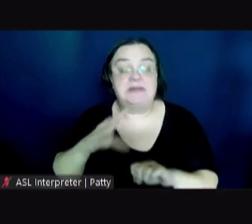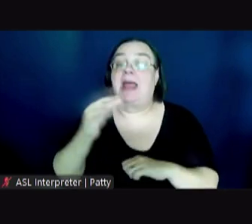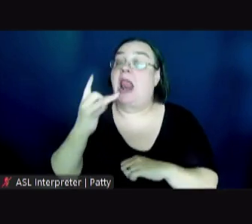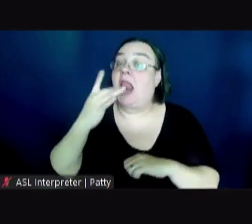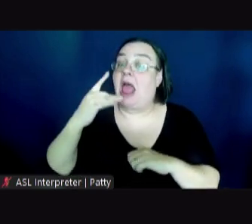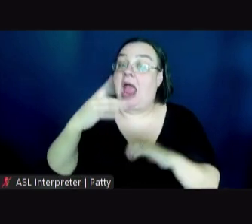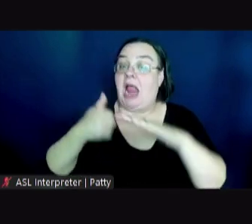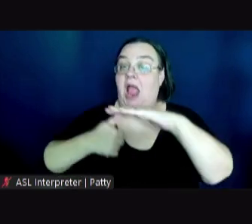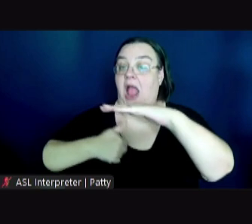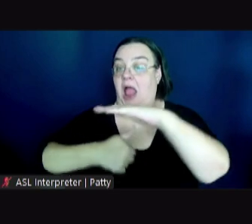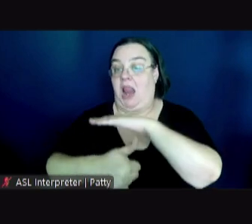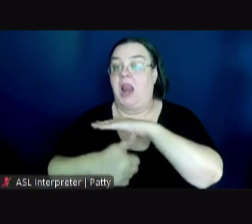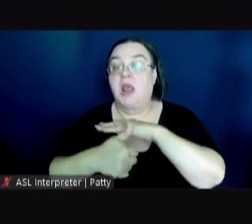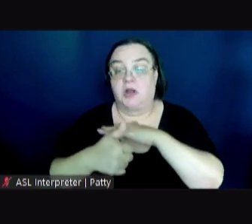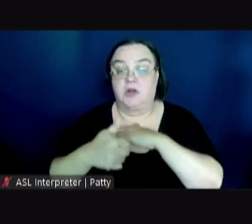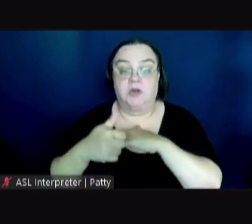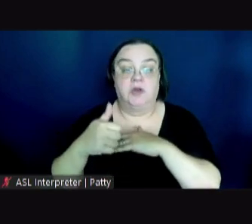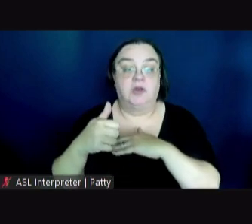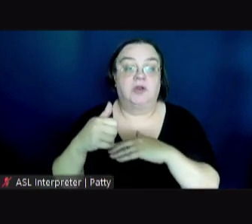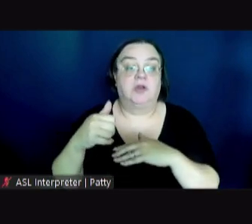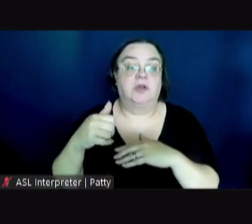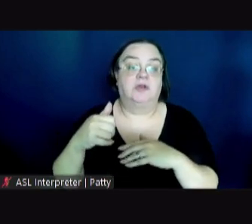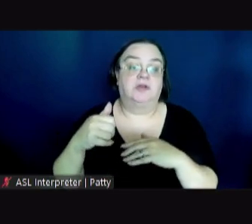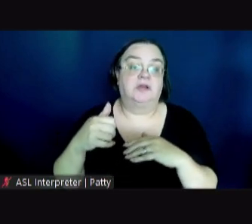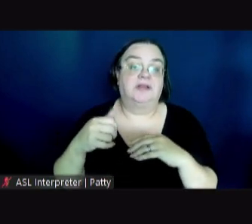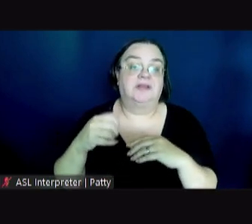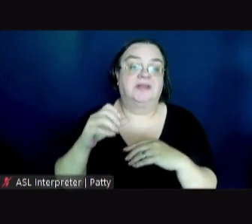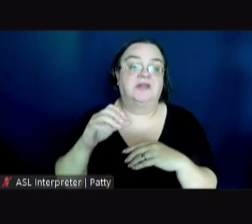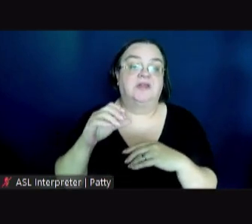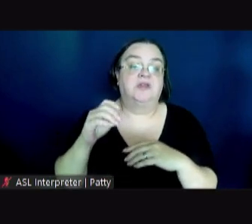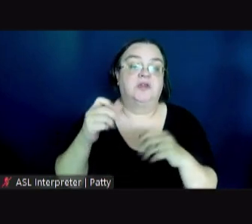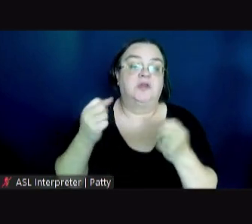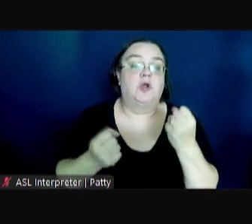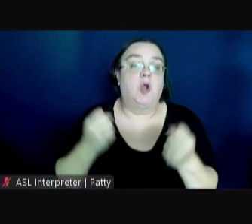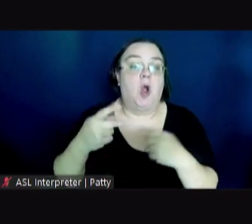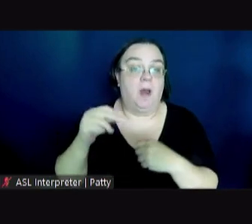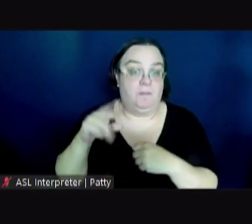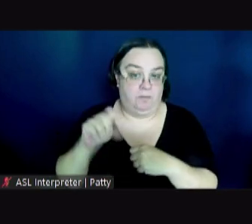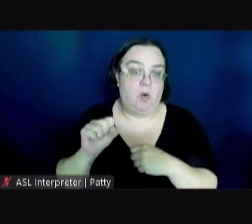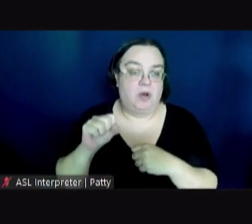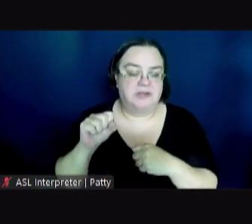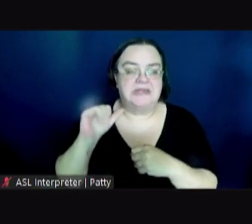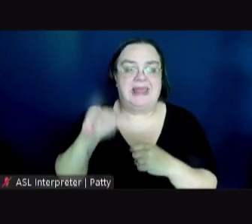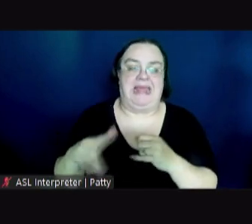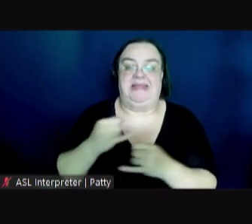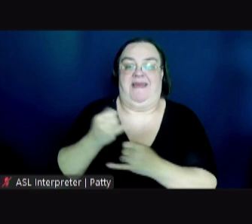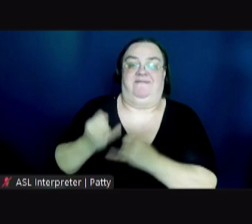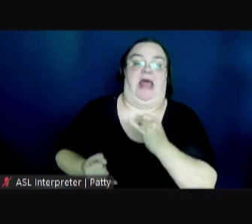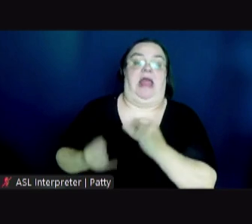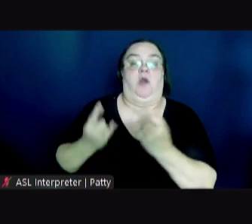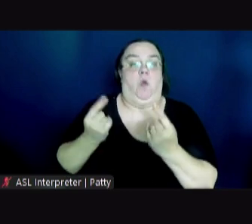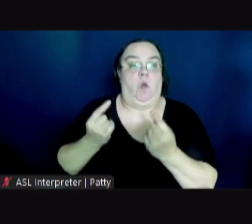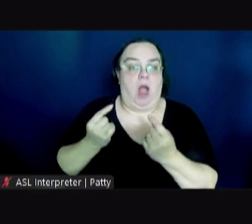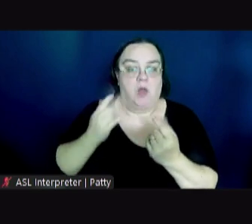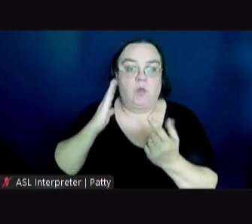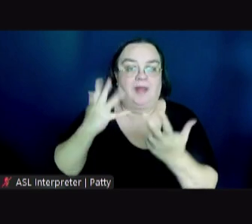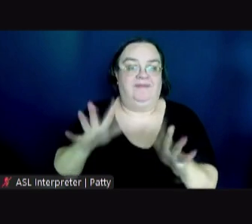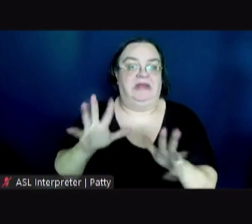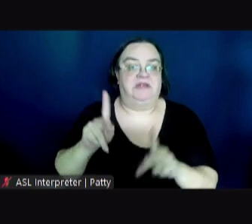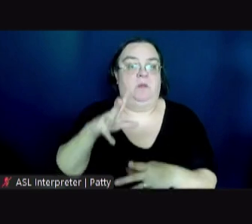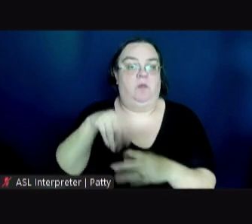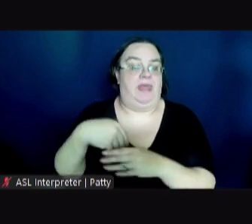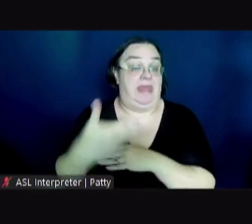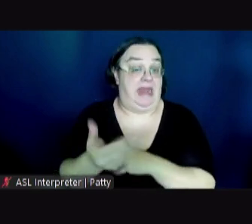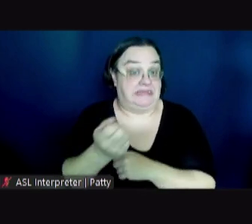underneath the solar carports. So that's a final task that we are finishing up in the next couple months, and we hope to